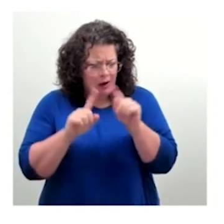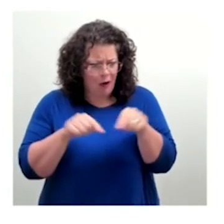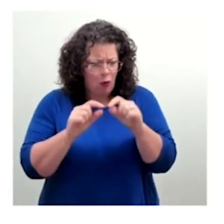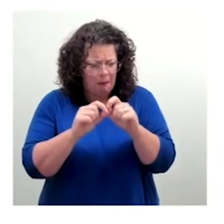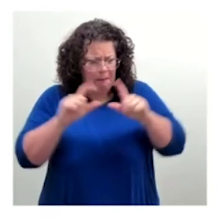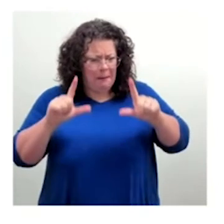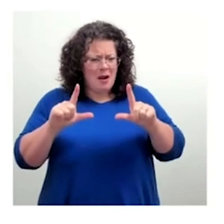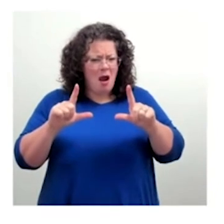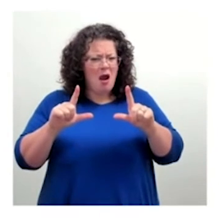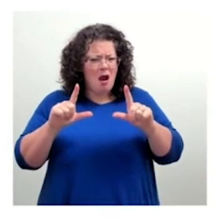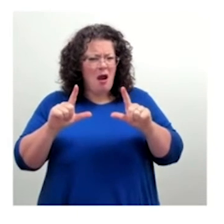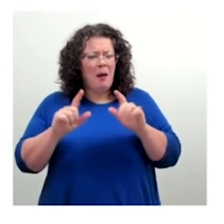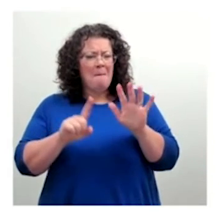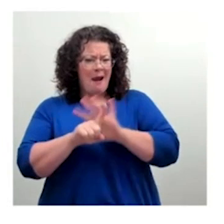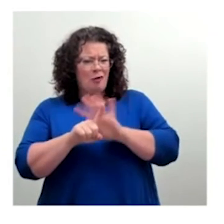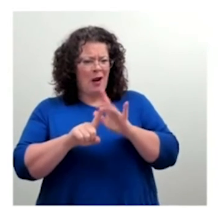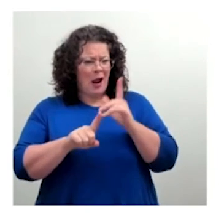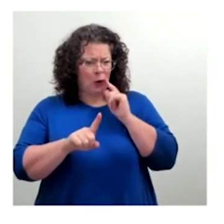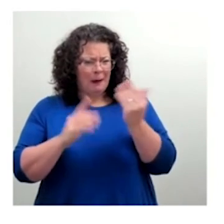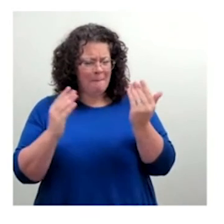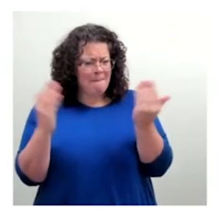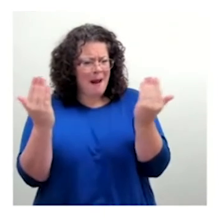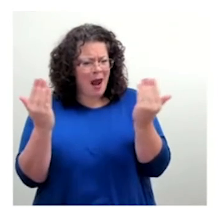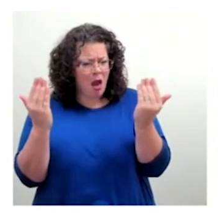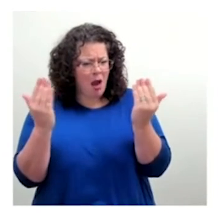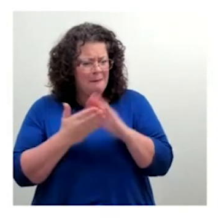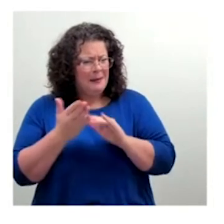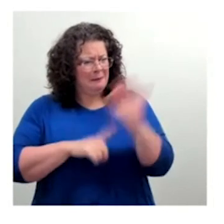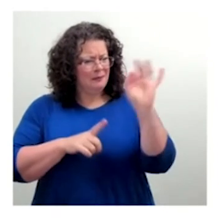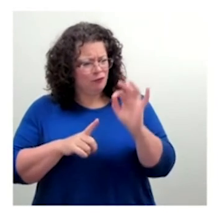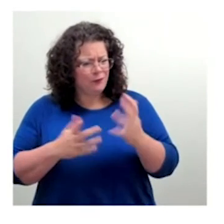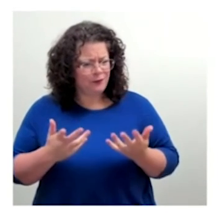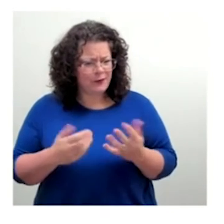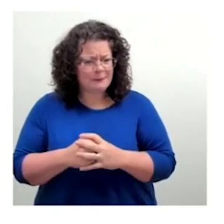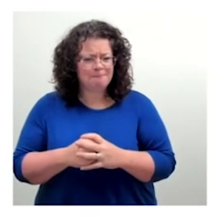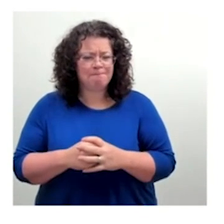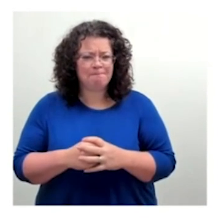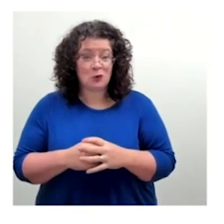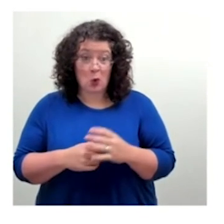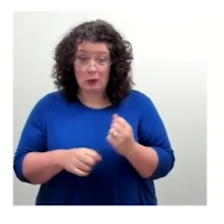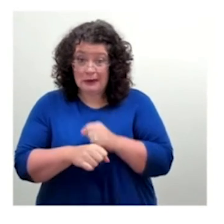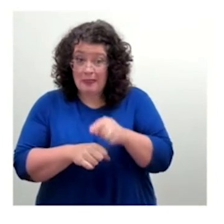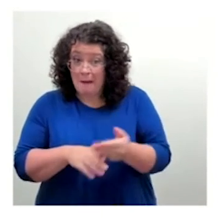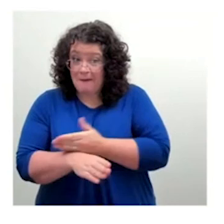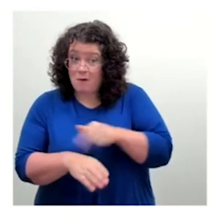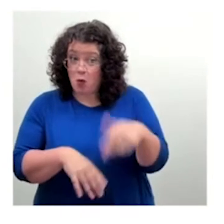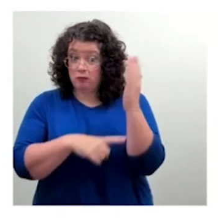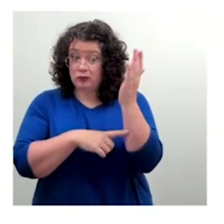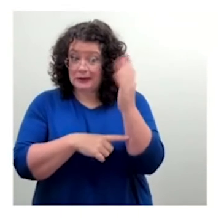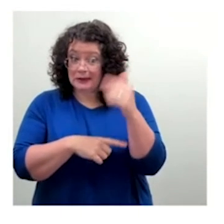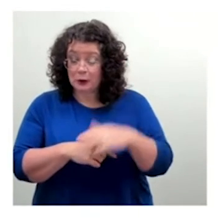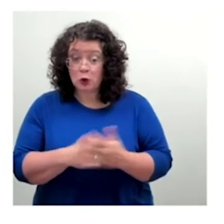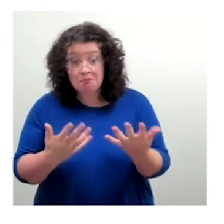presentation. So questions and comments. To find out more, please go to cedc.tools. It's sort of